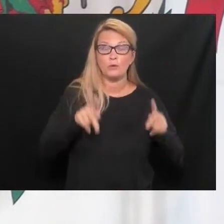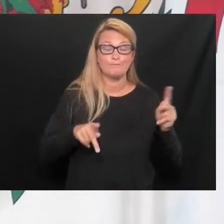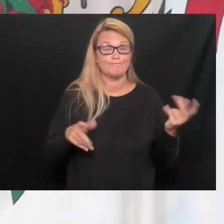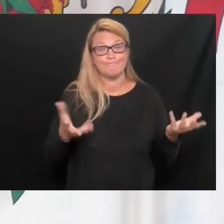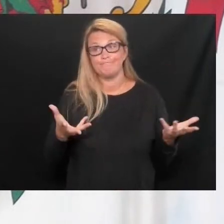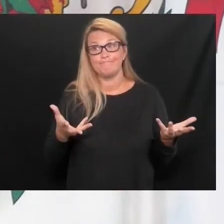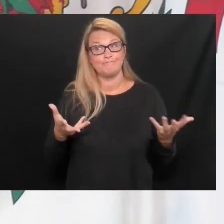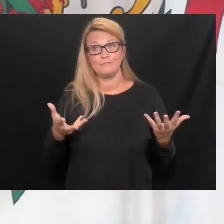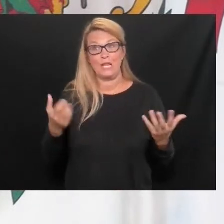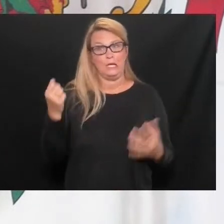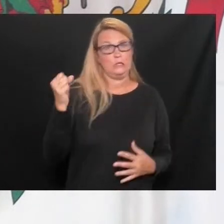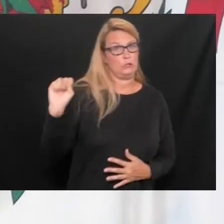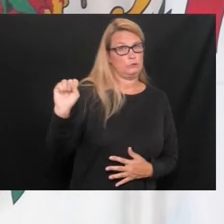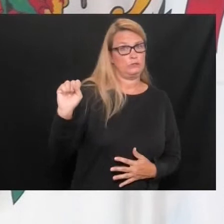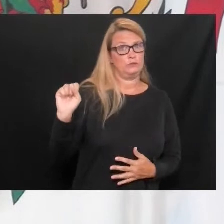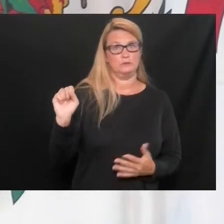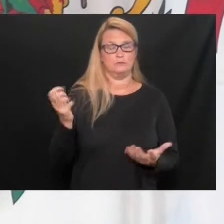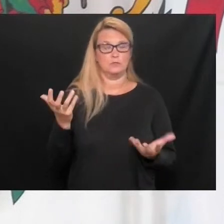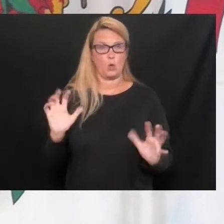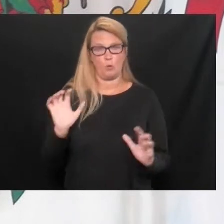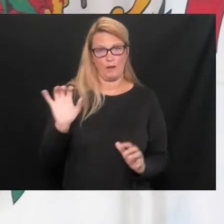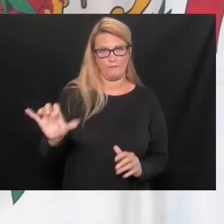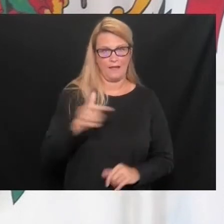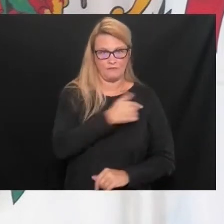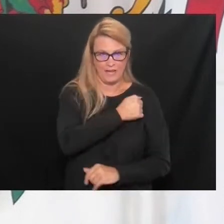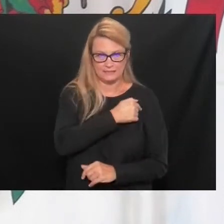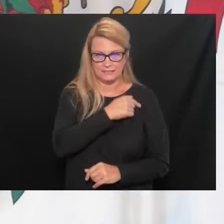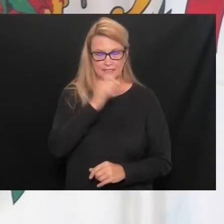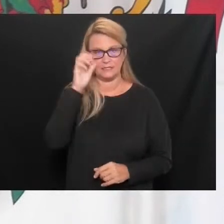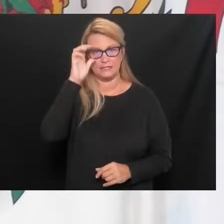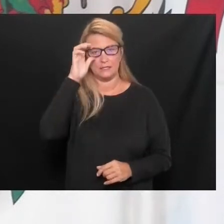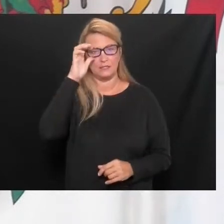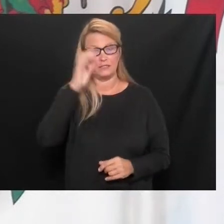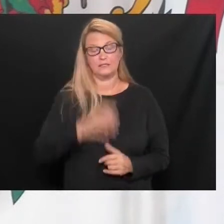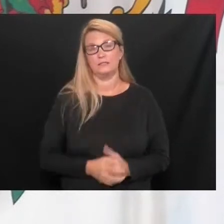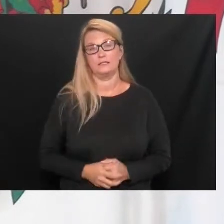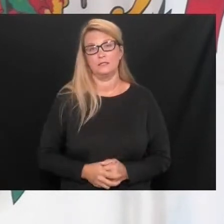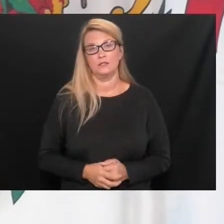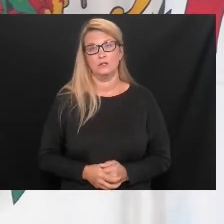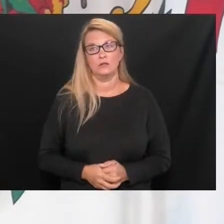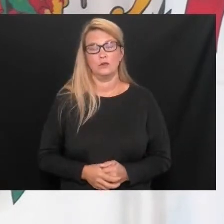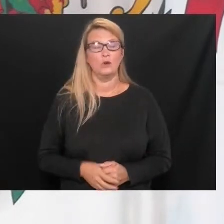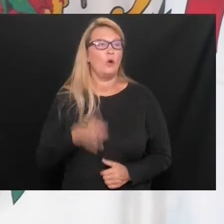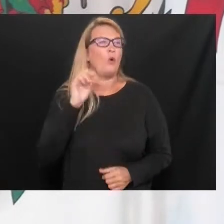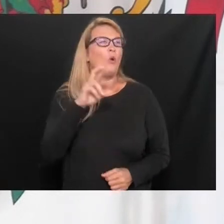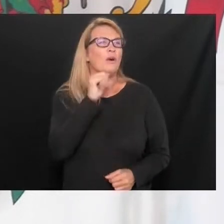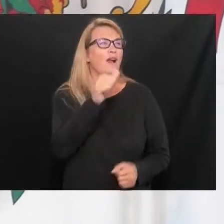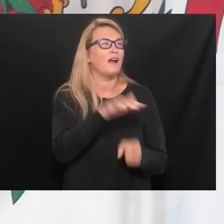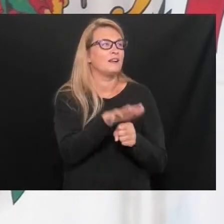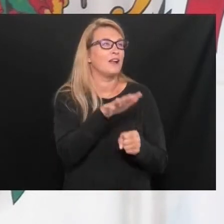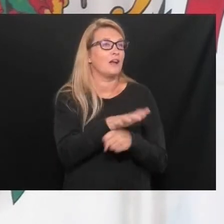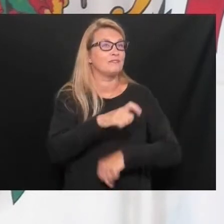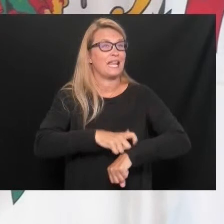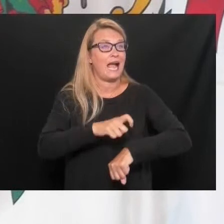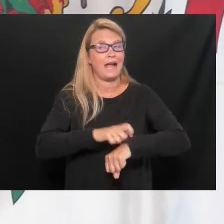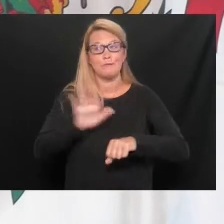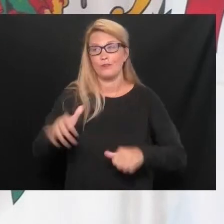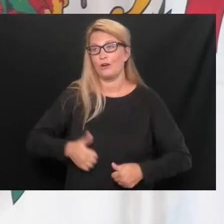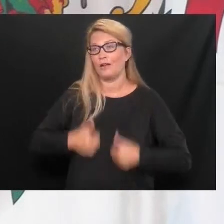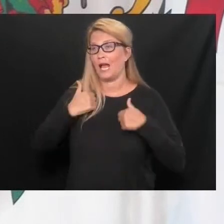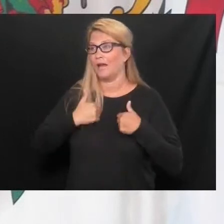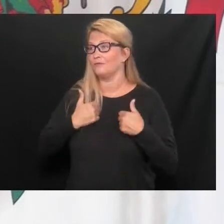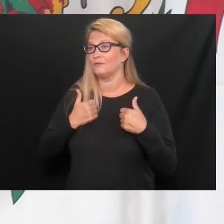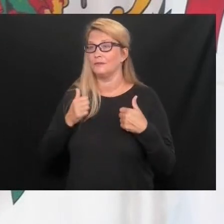invincible and that they just decided that they're not going to, they just don't have time in their life. They can't slow down enough in their life